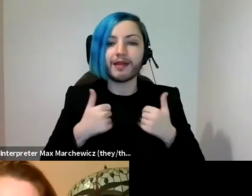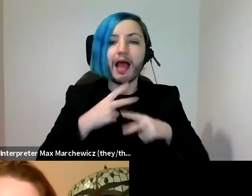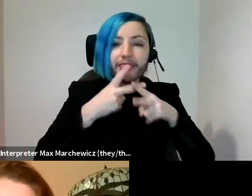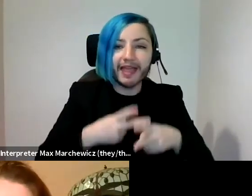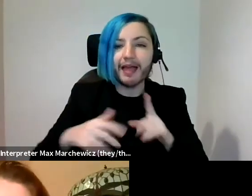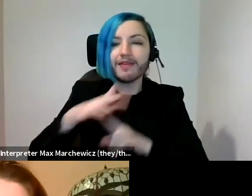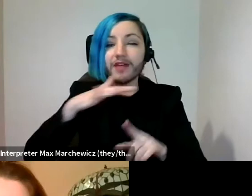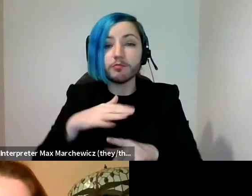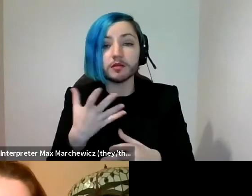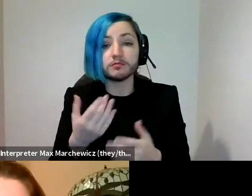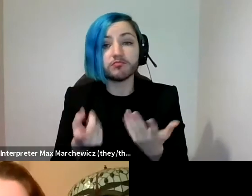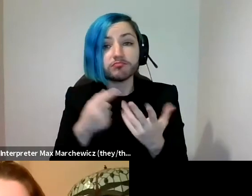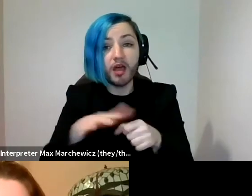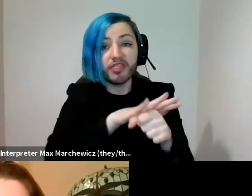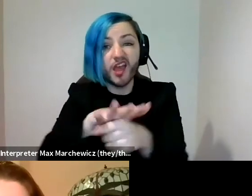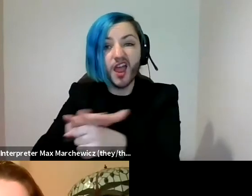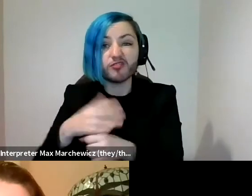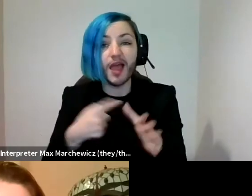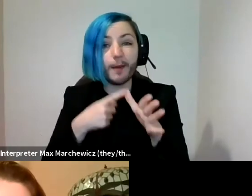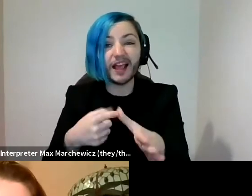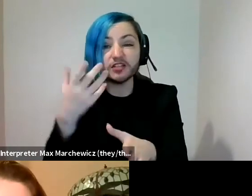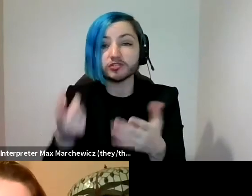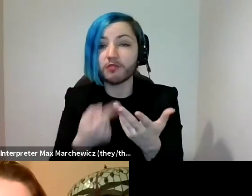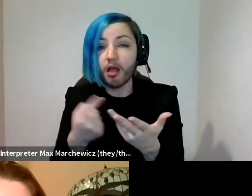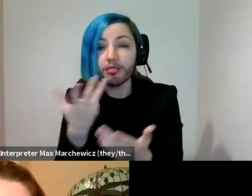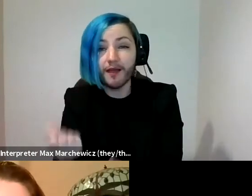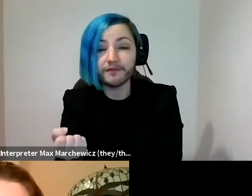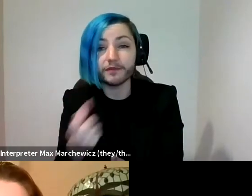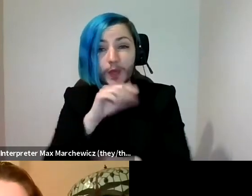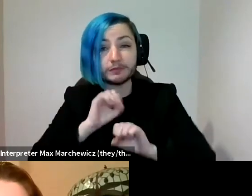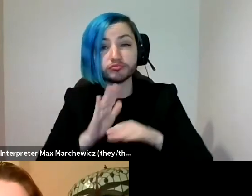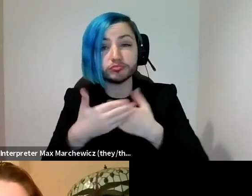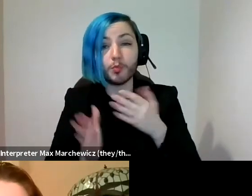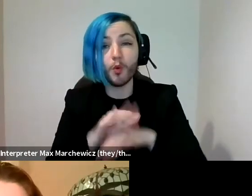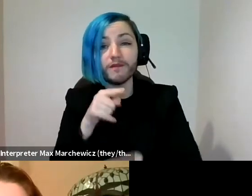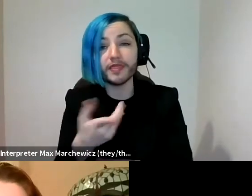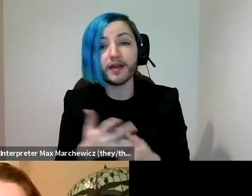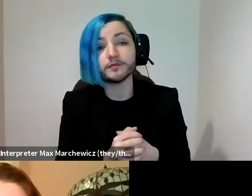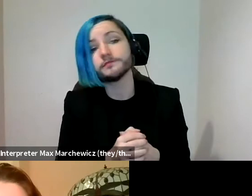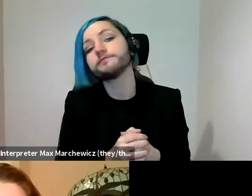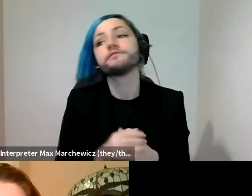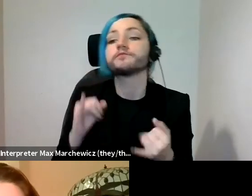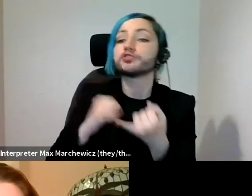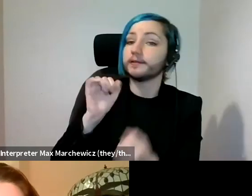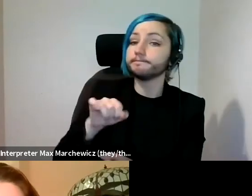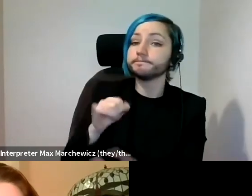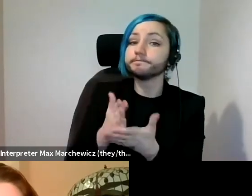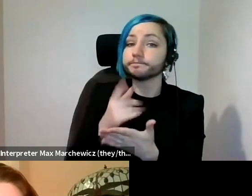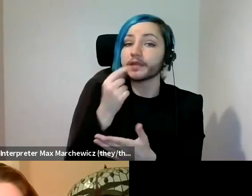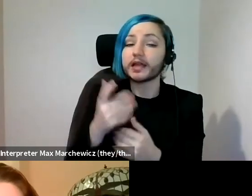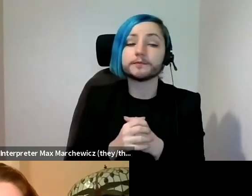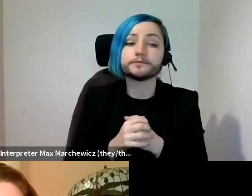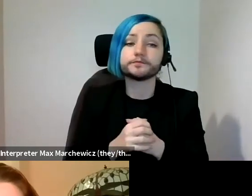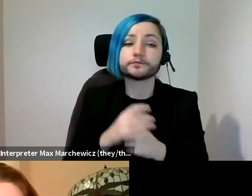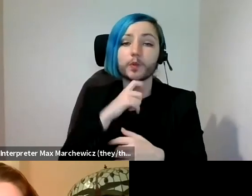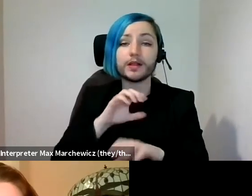Are there other areas, and could you tell us a bit more information about those? Certainly. So I'll talk a little